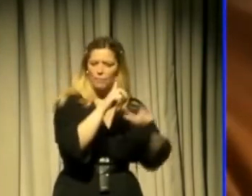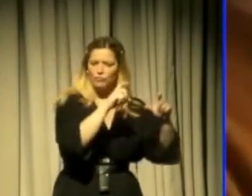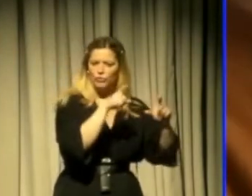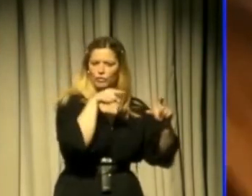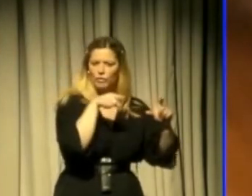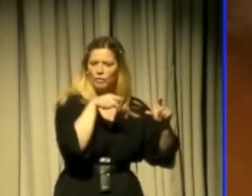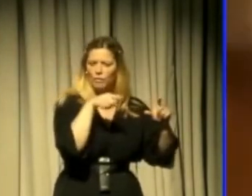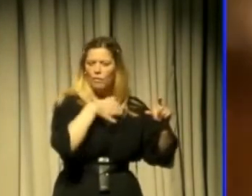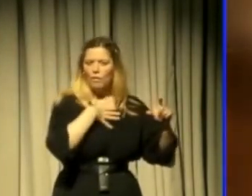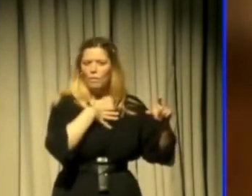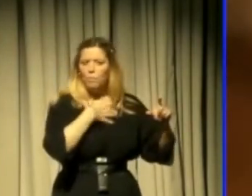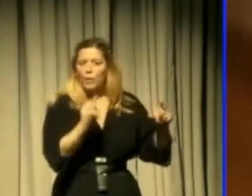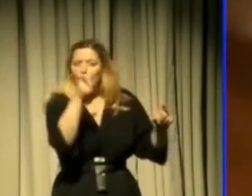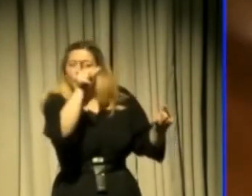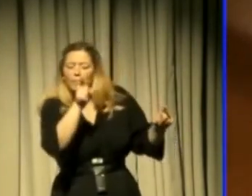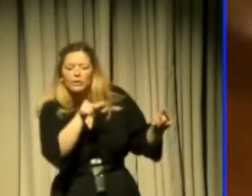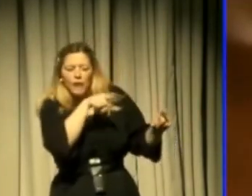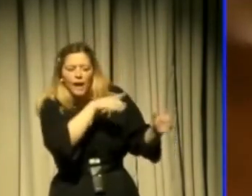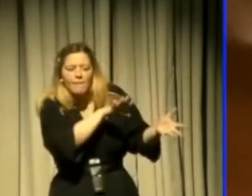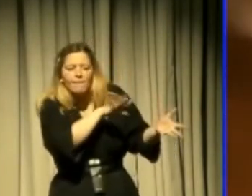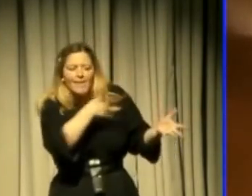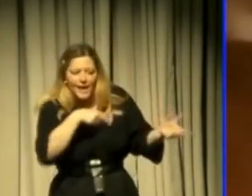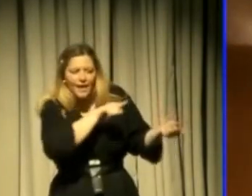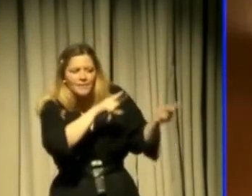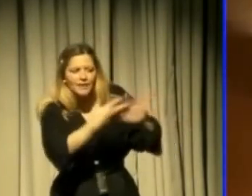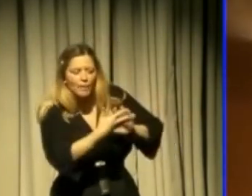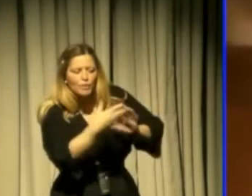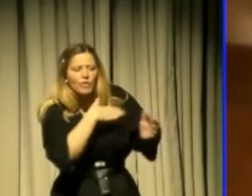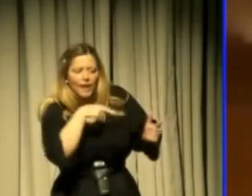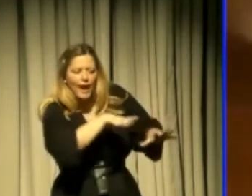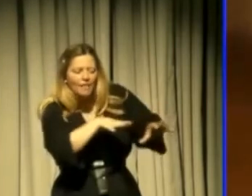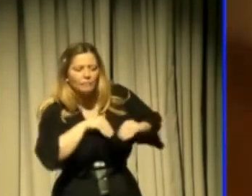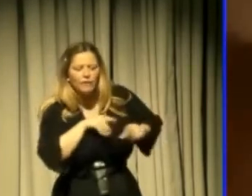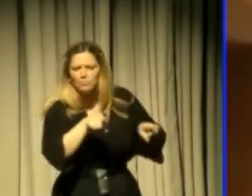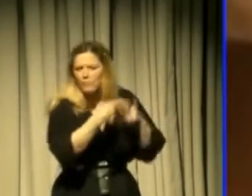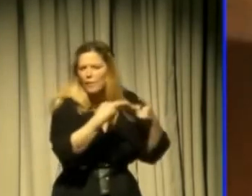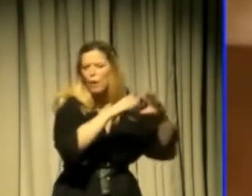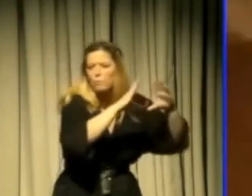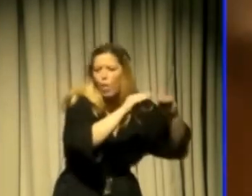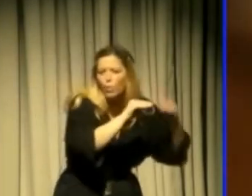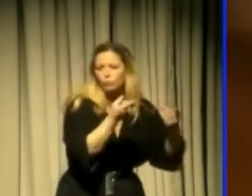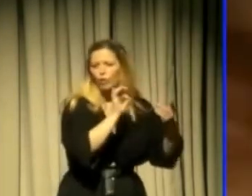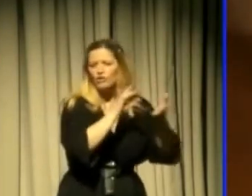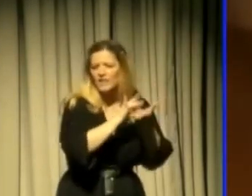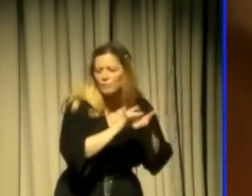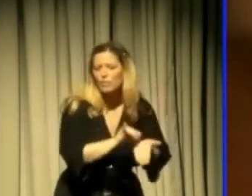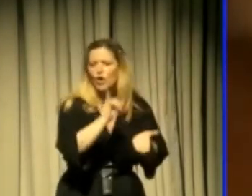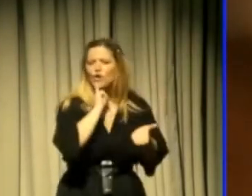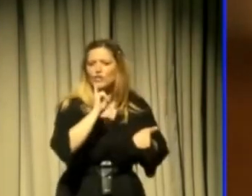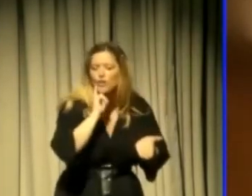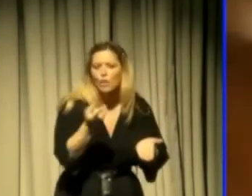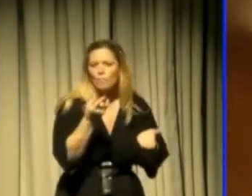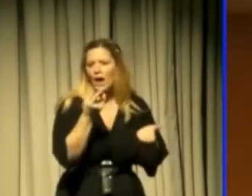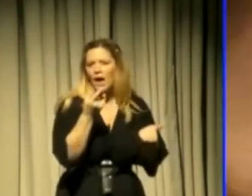specific change? Whether it's like a new product, a new service, a new language, a new style, new behavior. The manifestation can